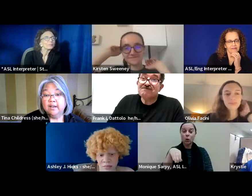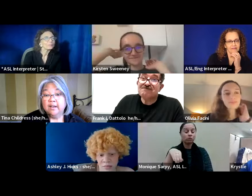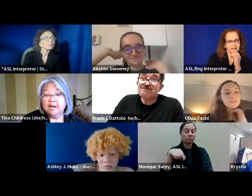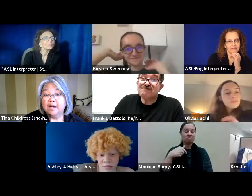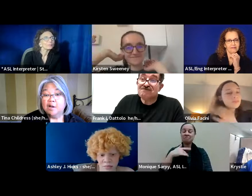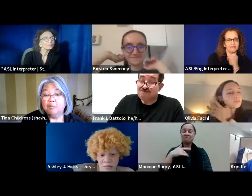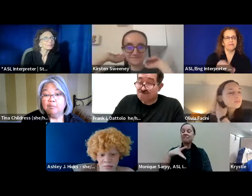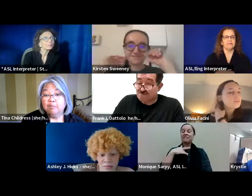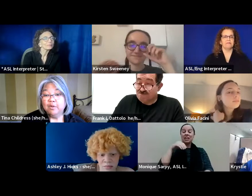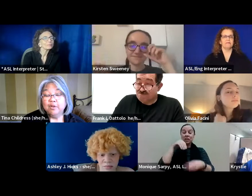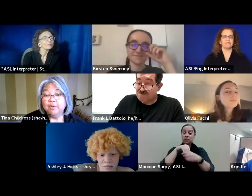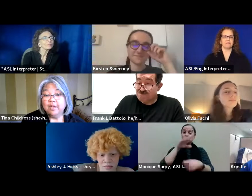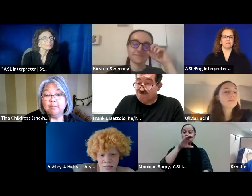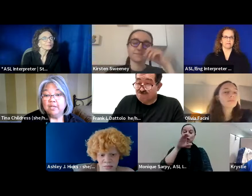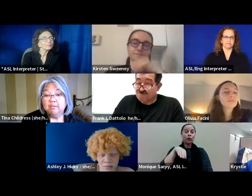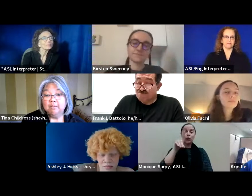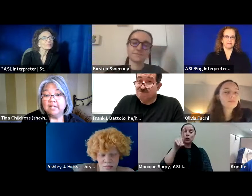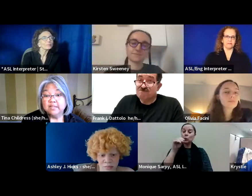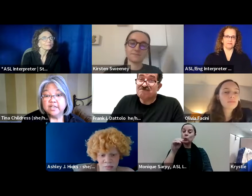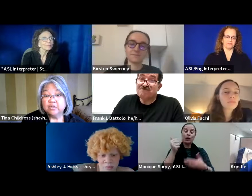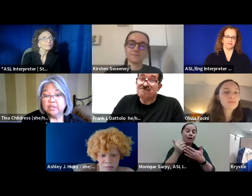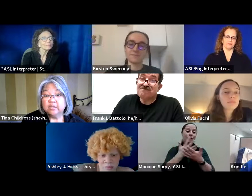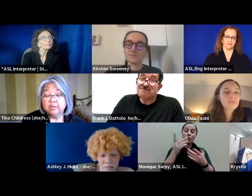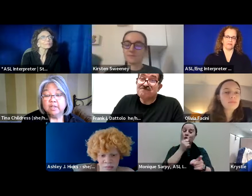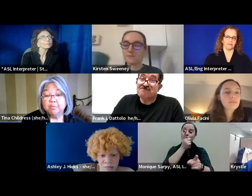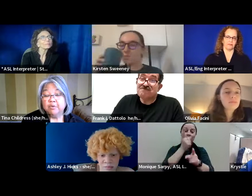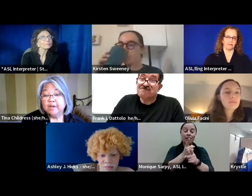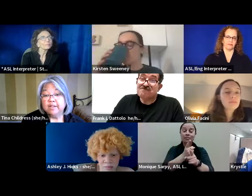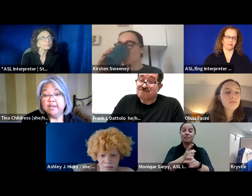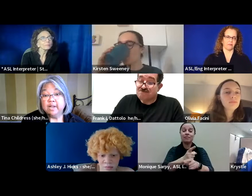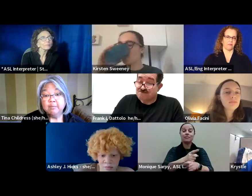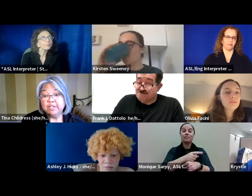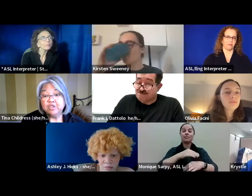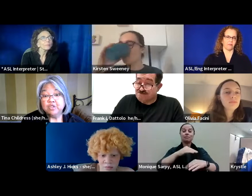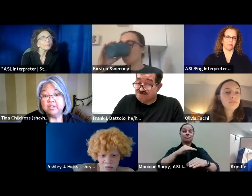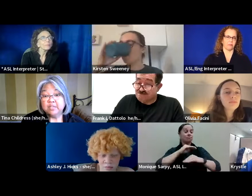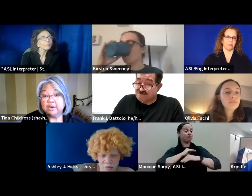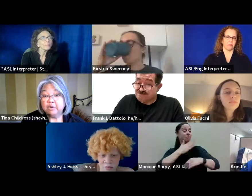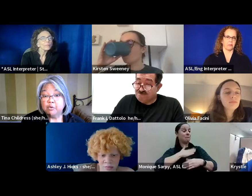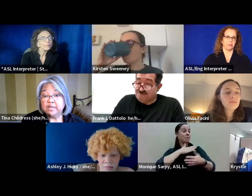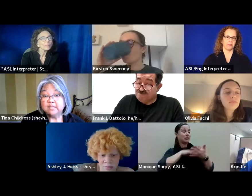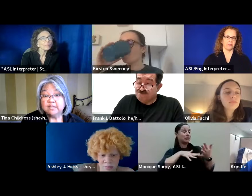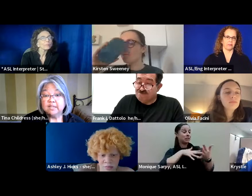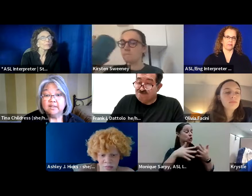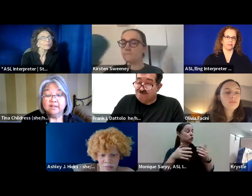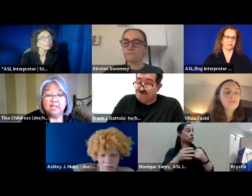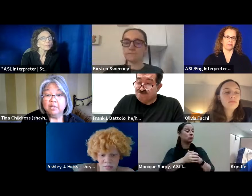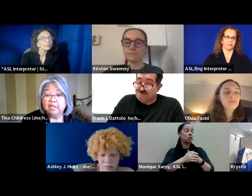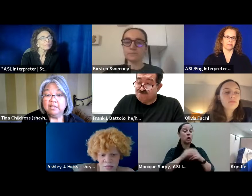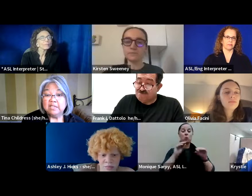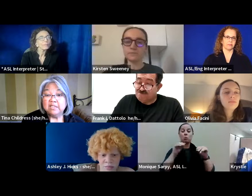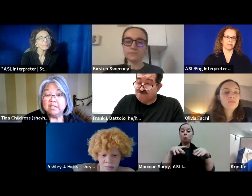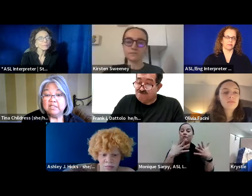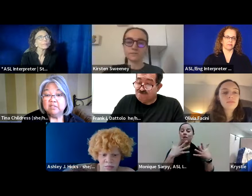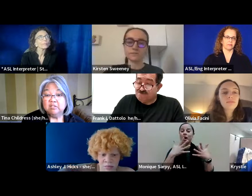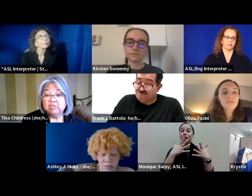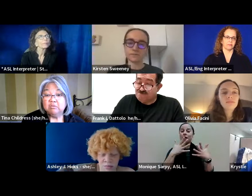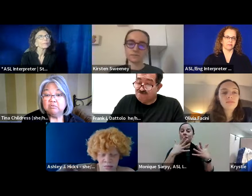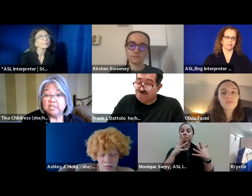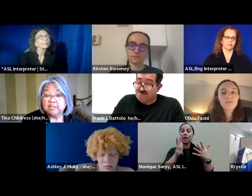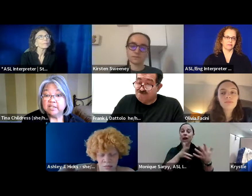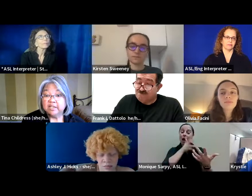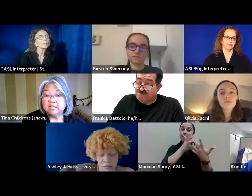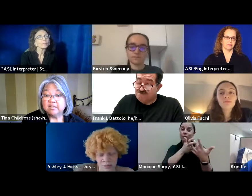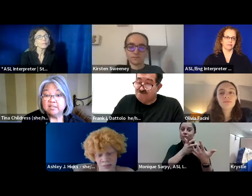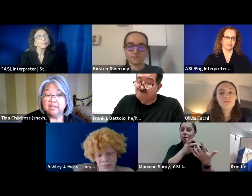right. They meet my schedule, they provide the accommodations that I request, they make it easy